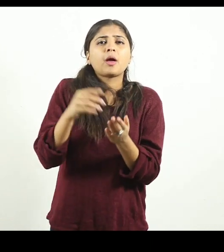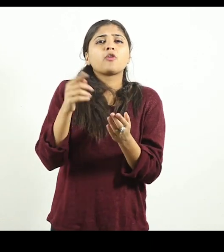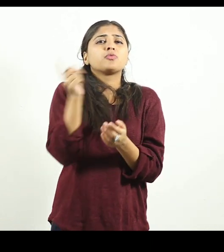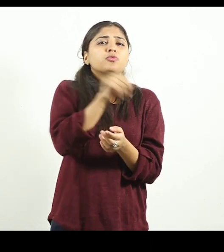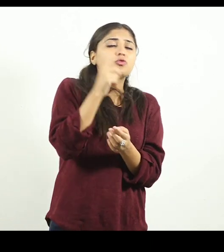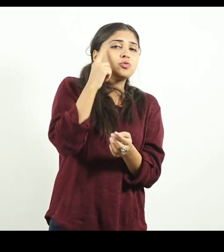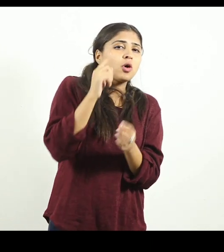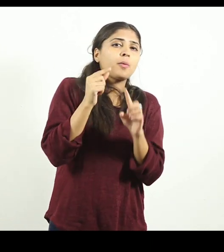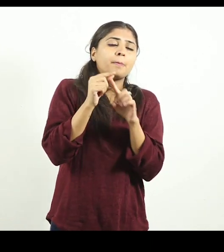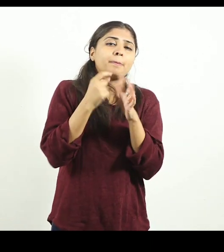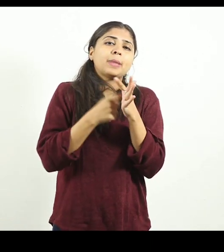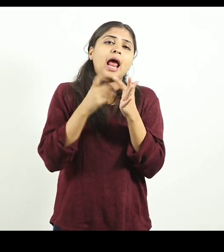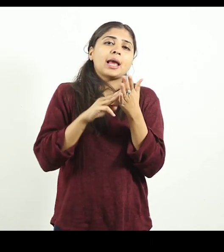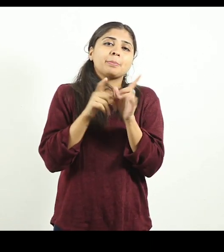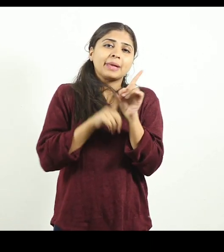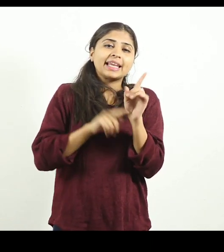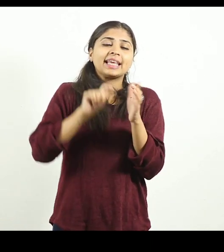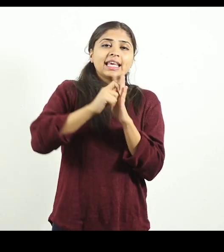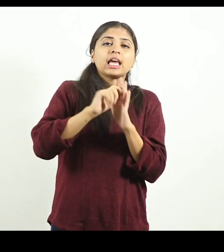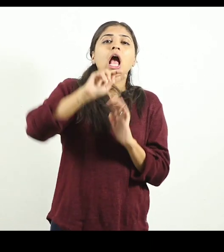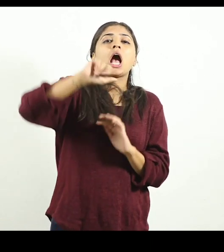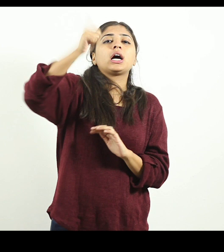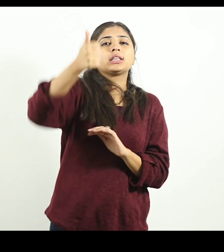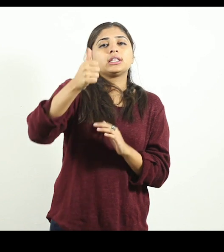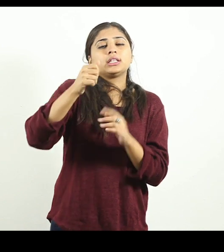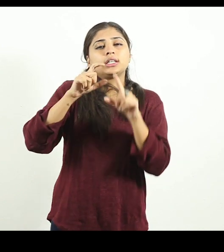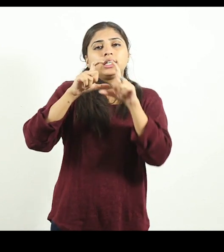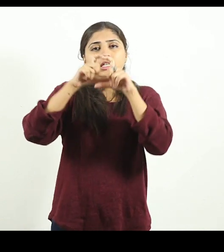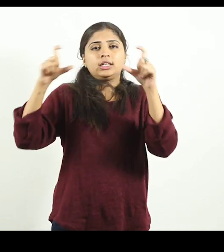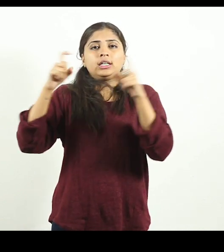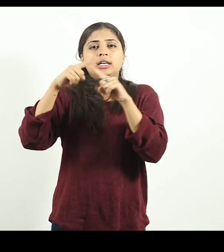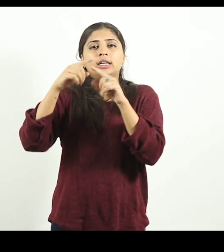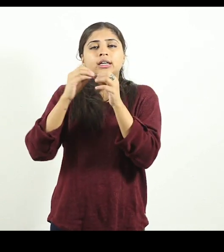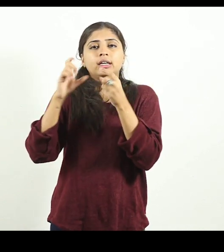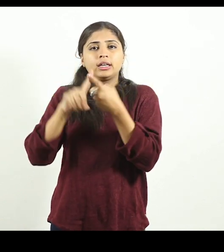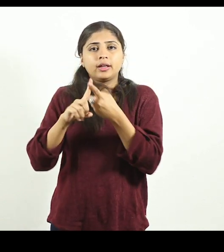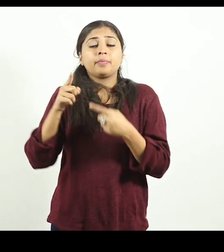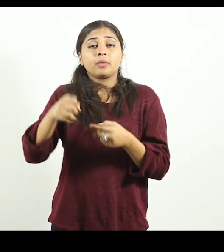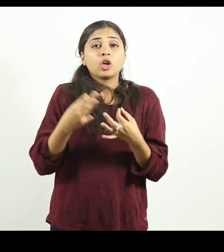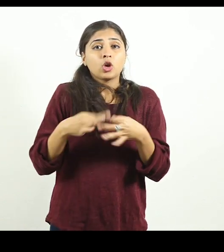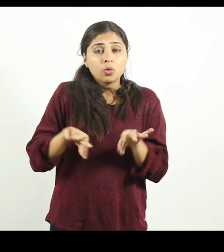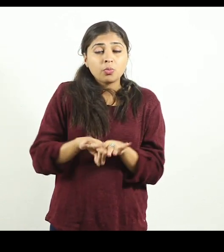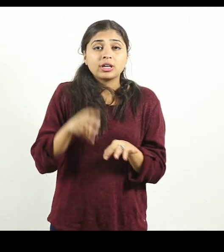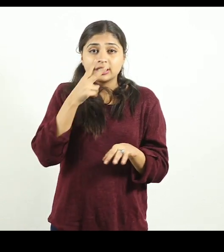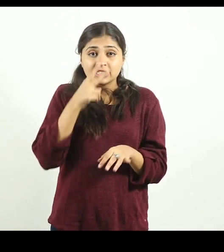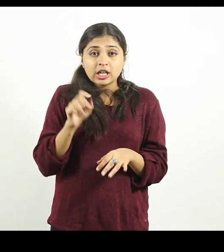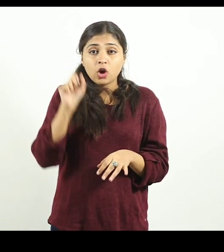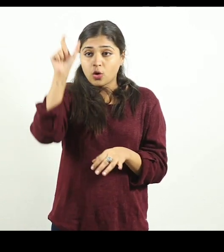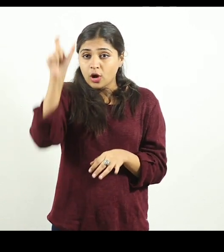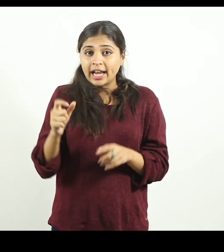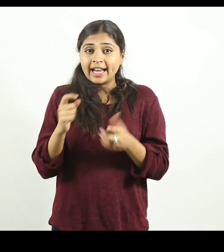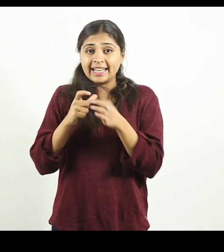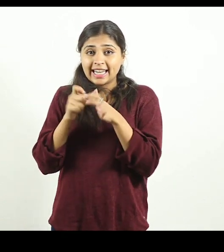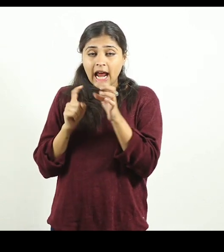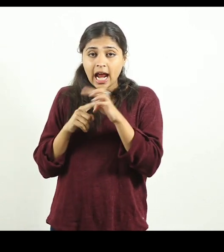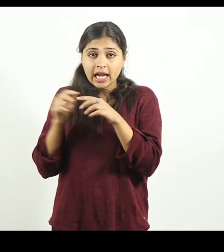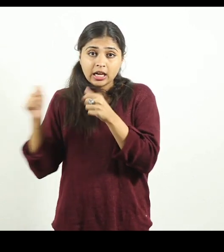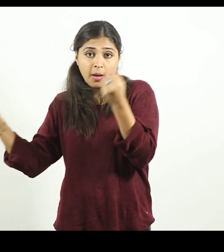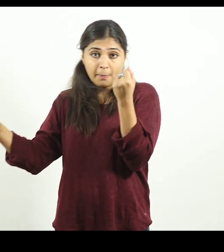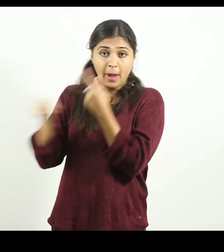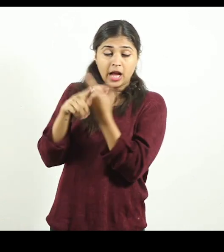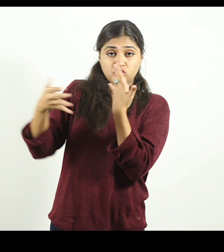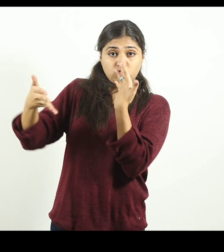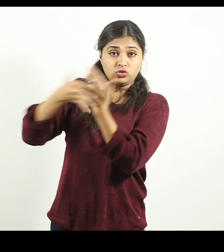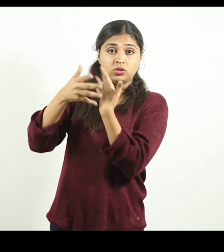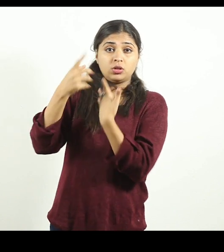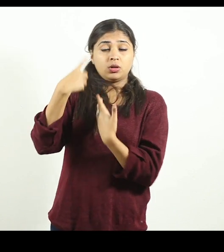referential integrity of the data. In other words, Other values that are supposed to appear in the